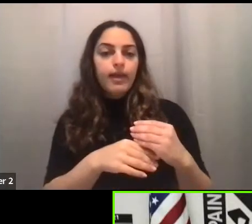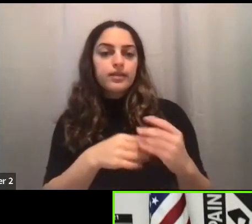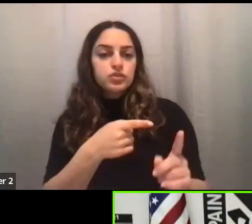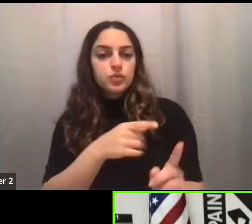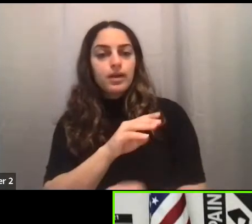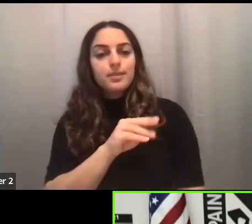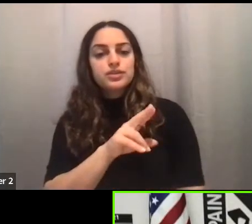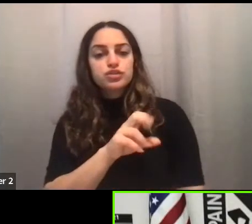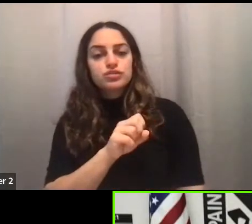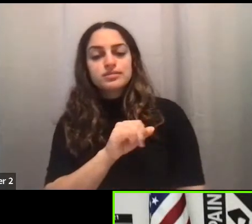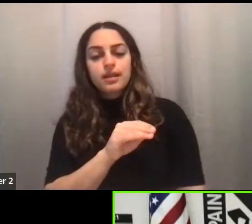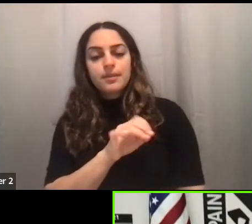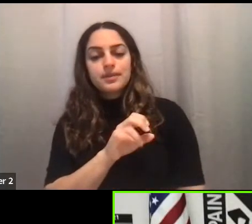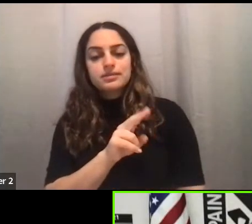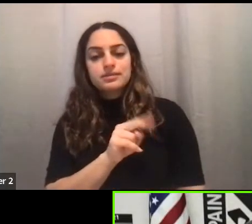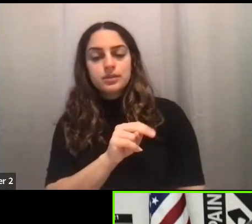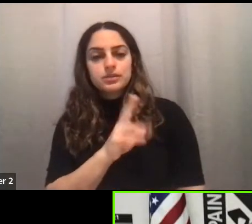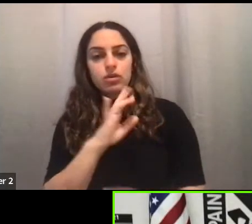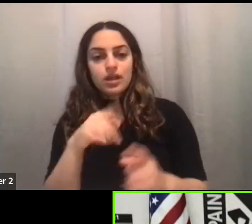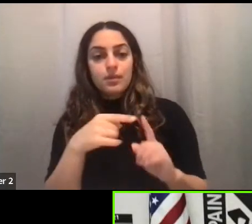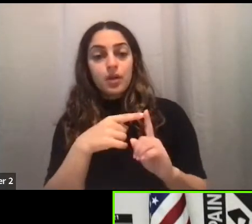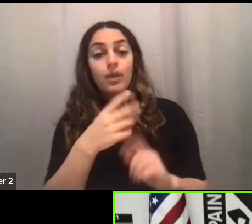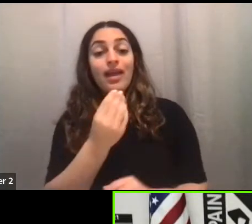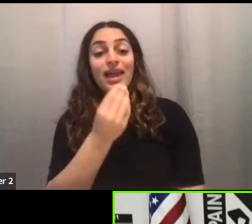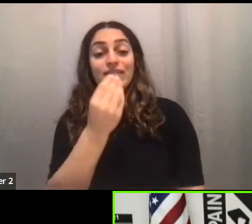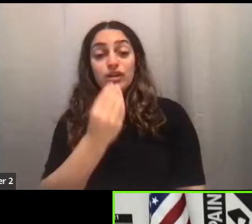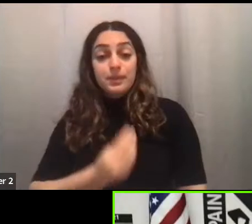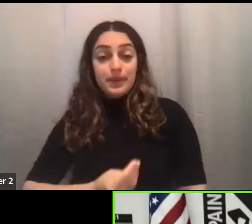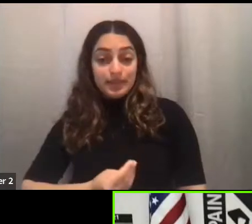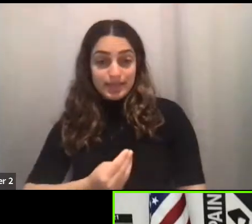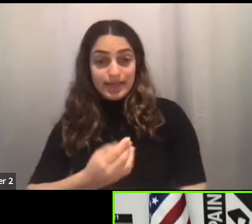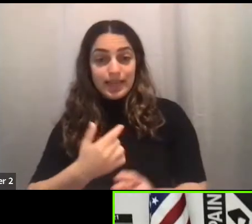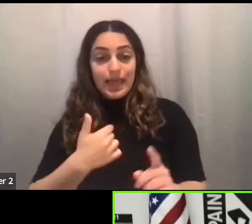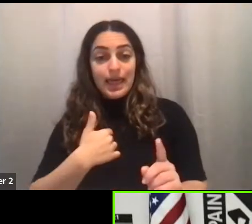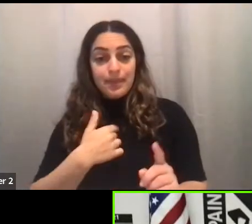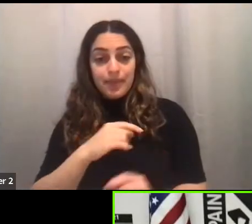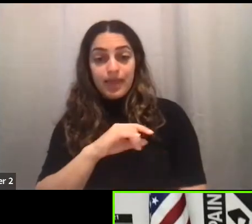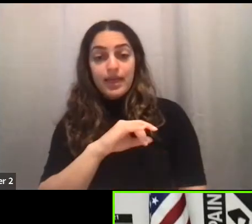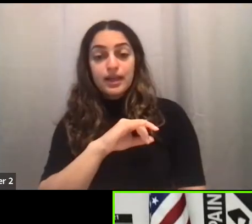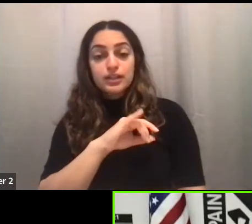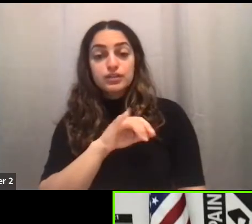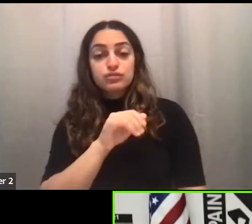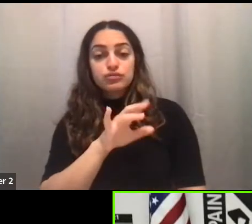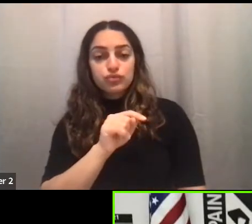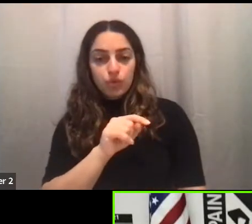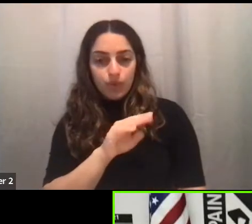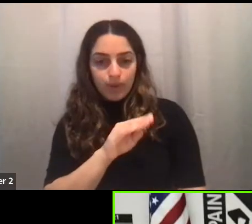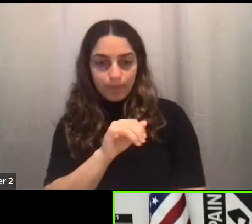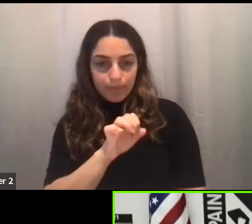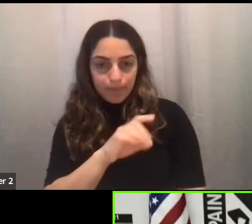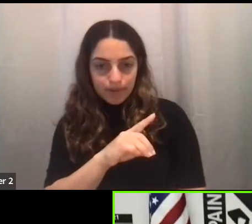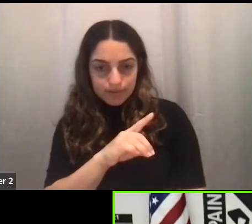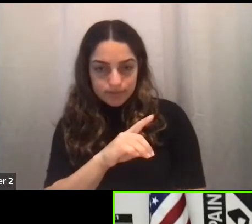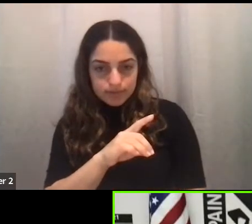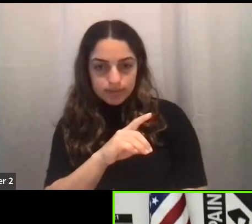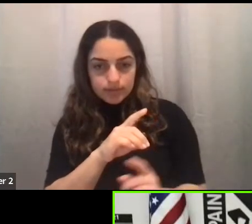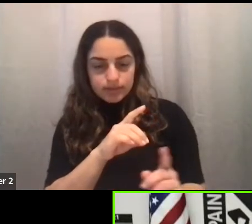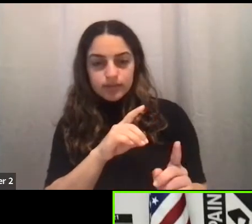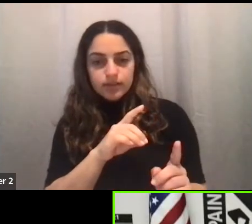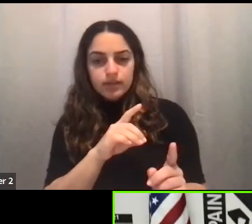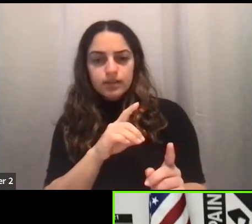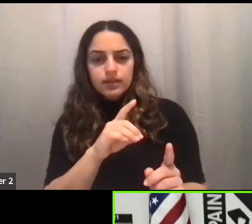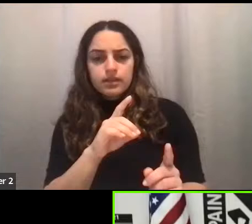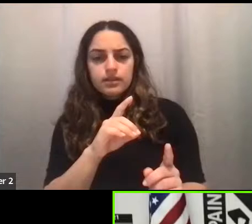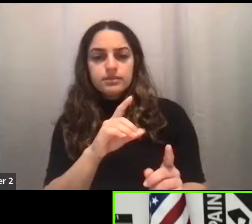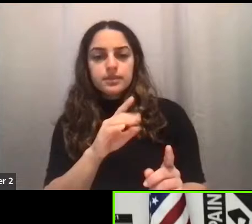simonson was talking about every monday i'm at joint base lewis mccord and if we're talking about persons of color and underserved communities i think